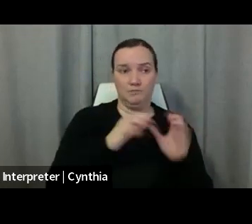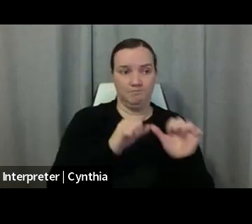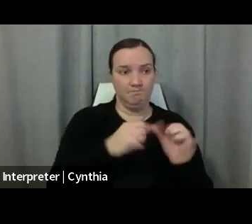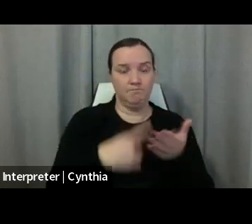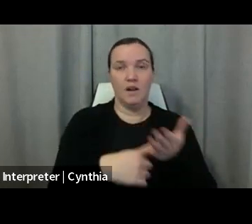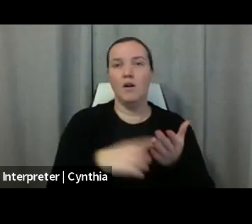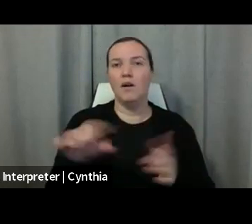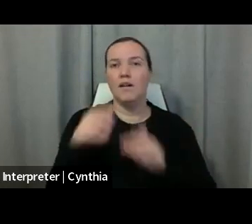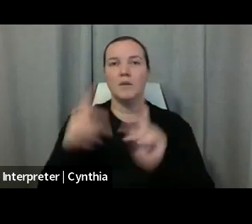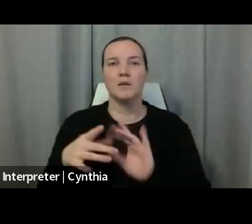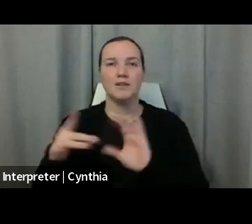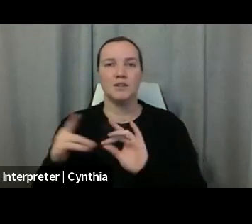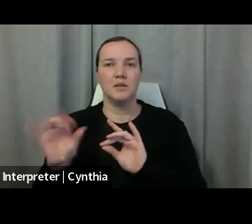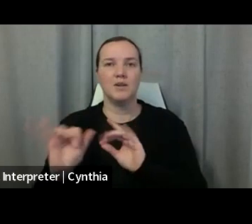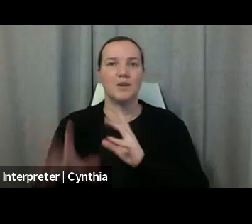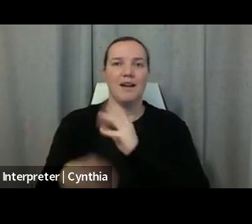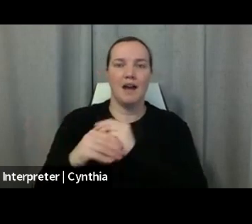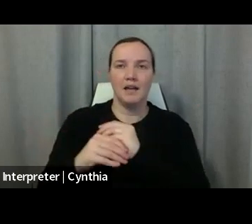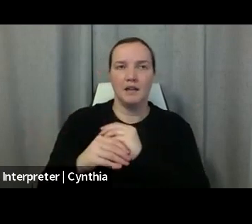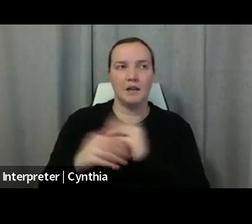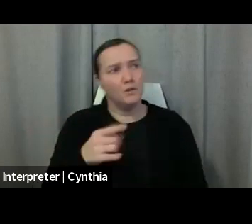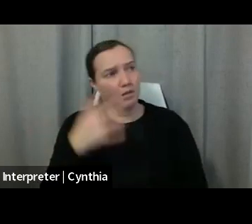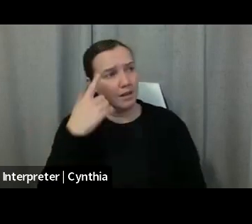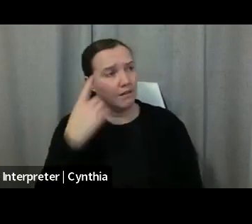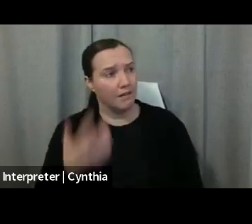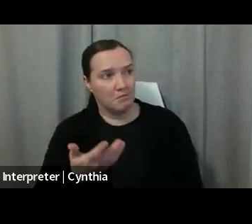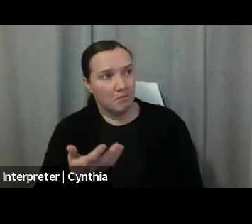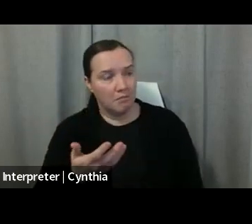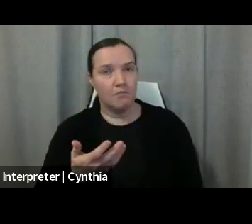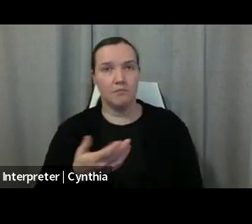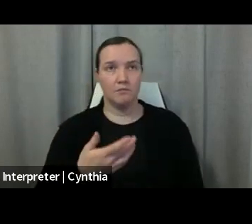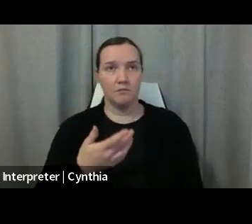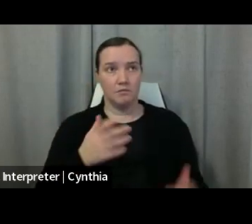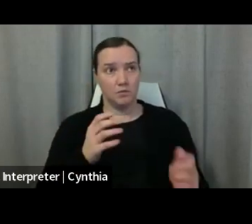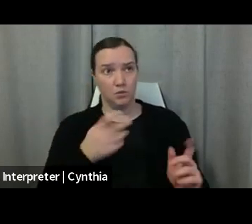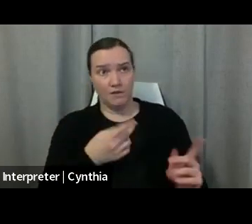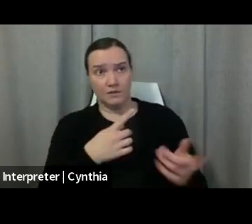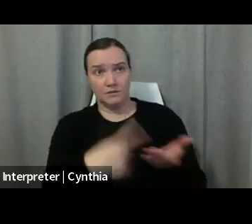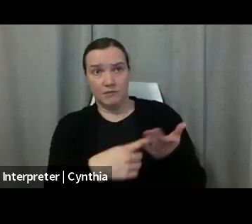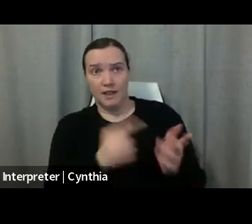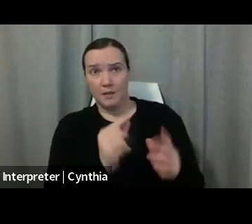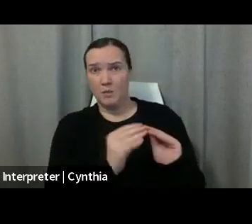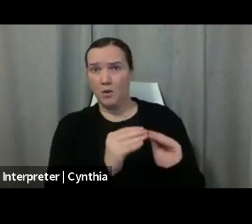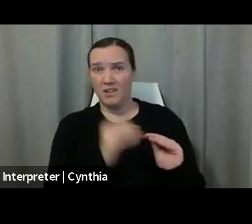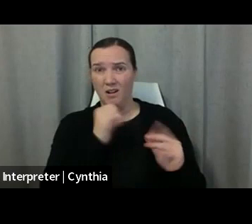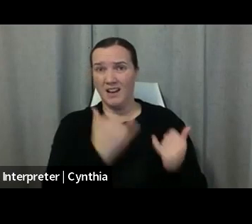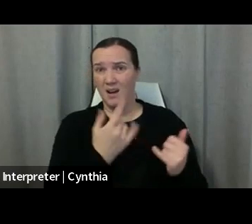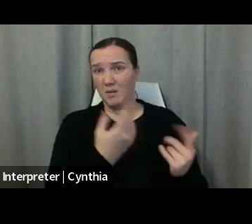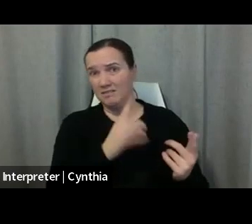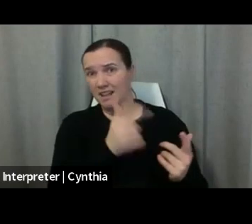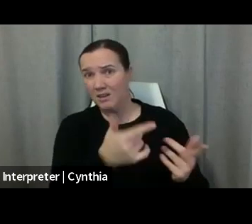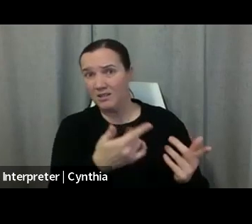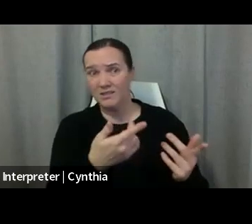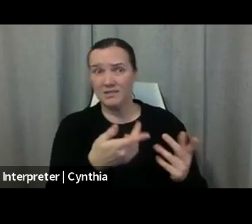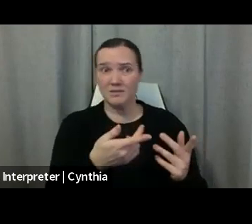someone said earlier, be able to add, what do you think? Can we talk about this a bit more? And maybe not right now, but maybe even another time. So to commit